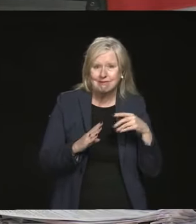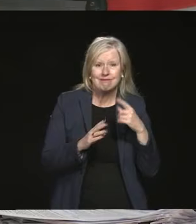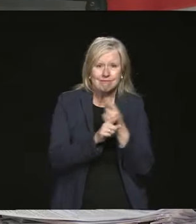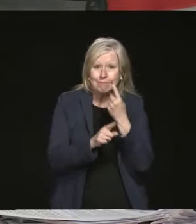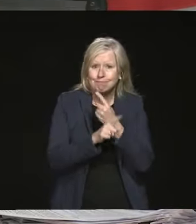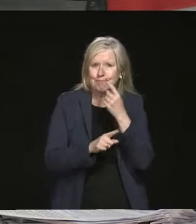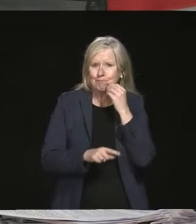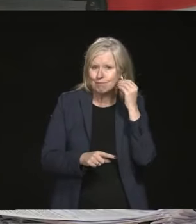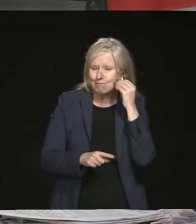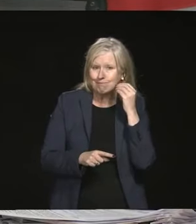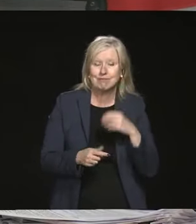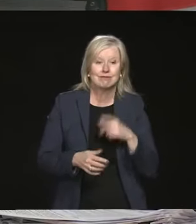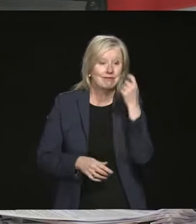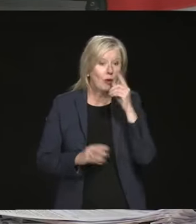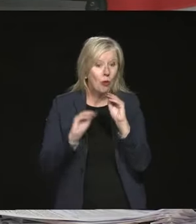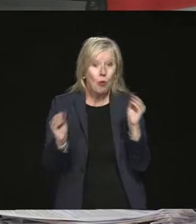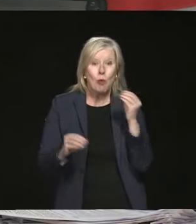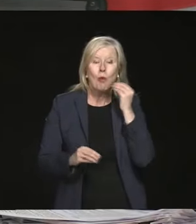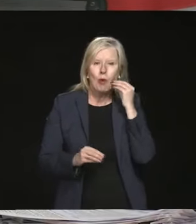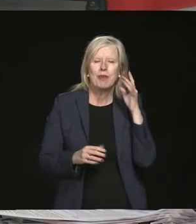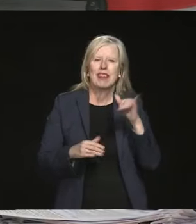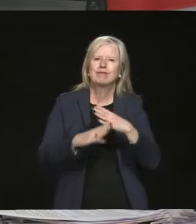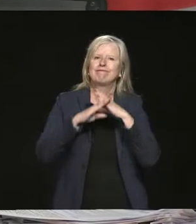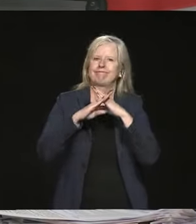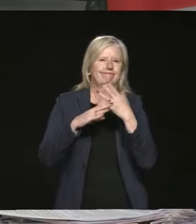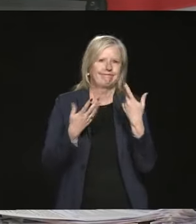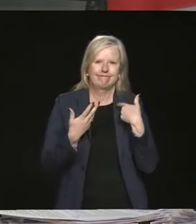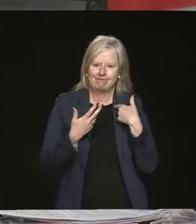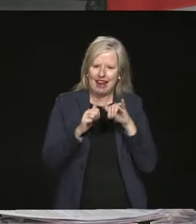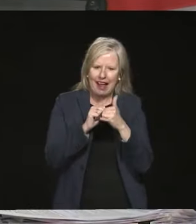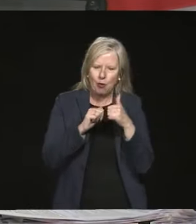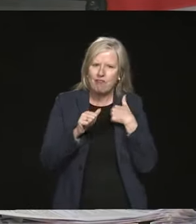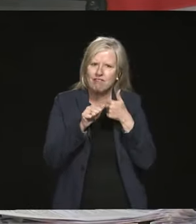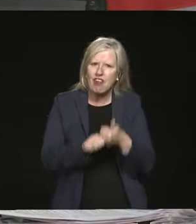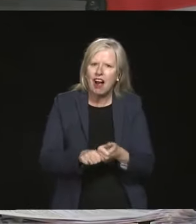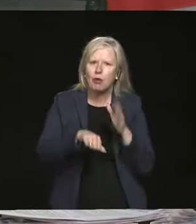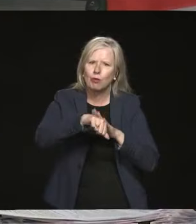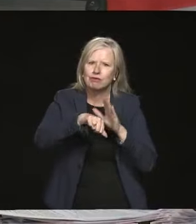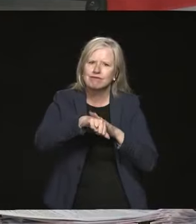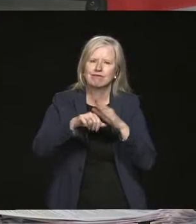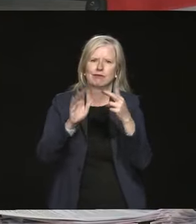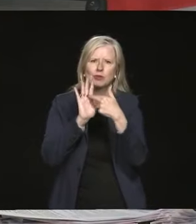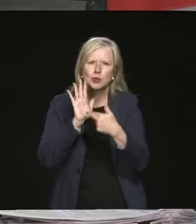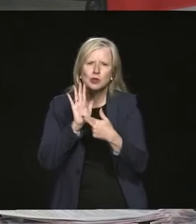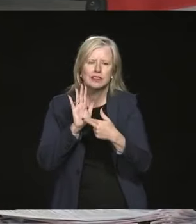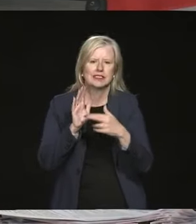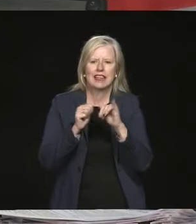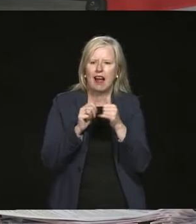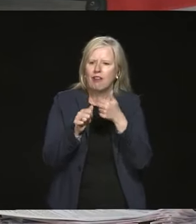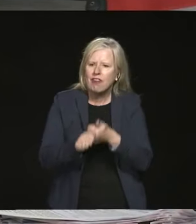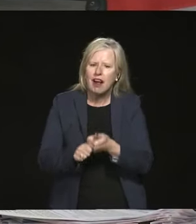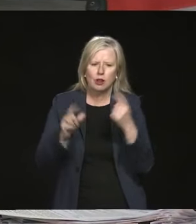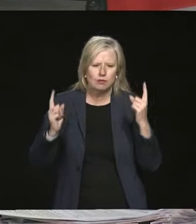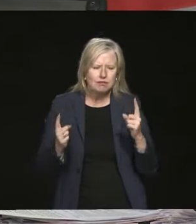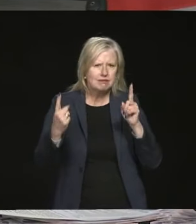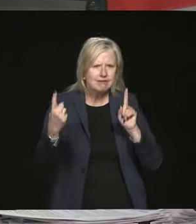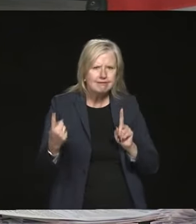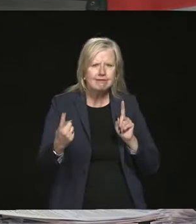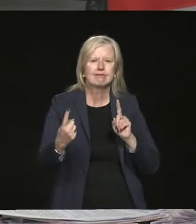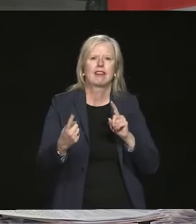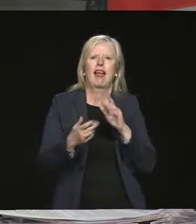significant barrier to following public health advice, like maintaining physical distancing and hand hygiene. As well, it is important